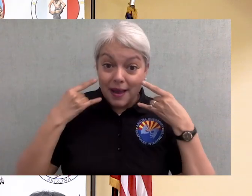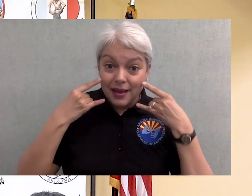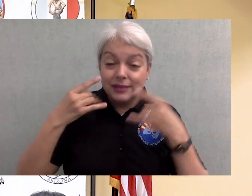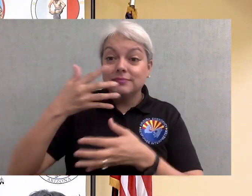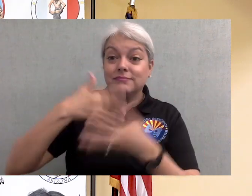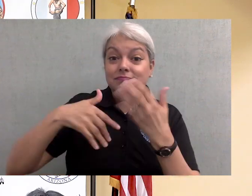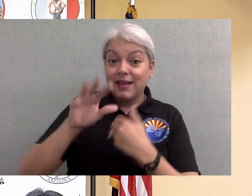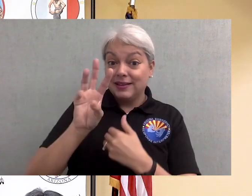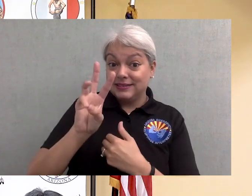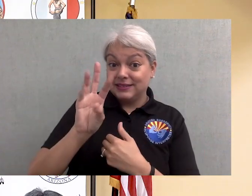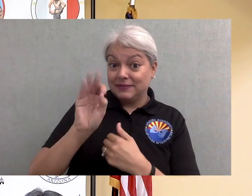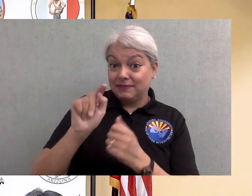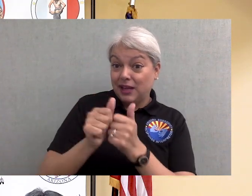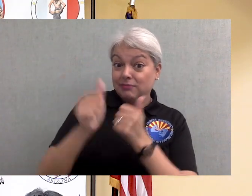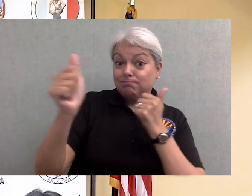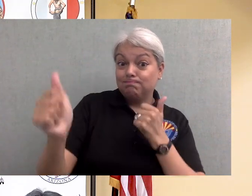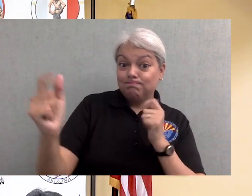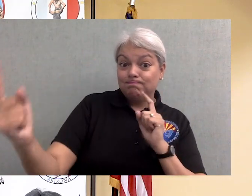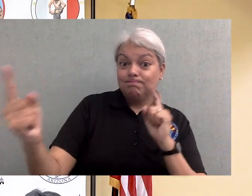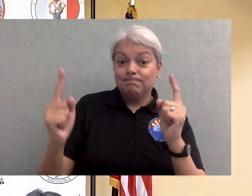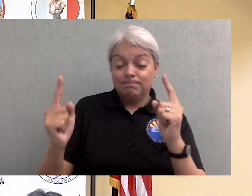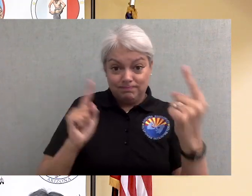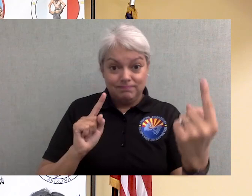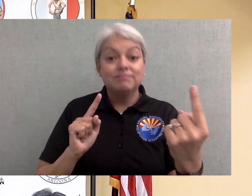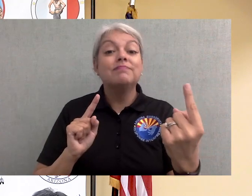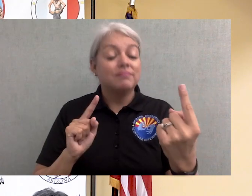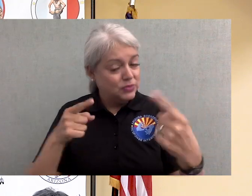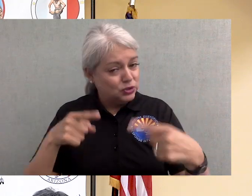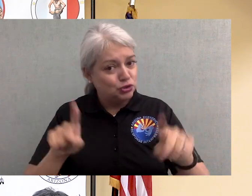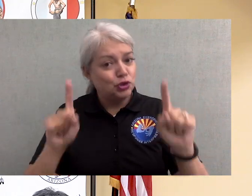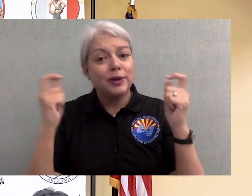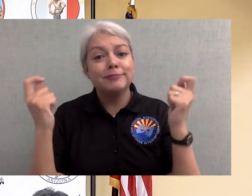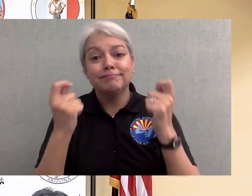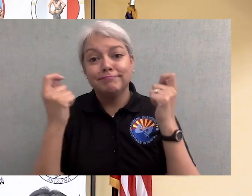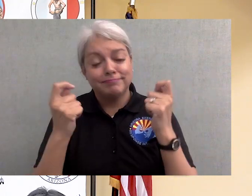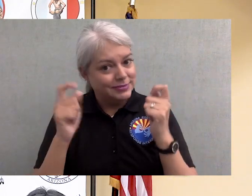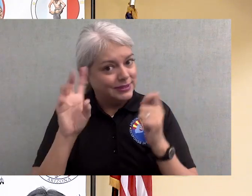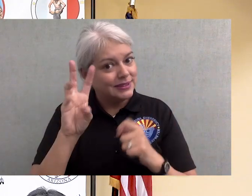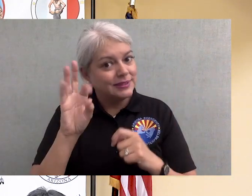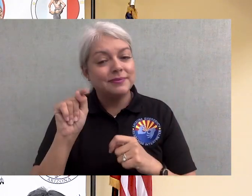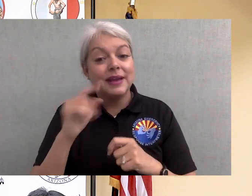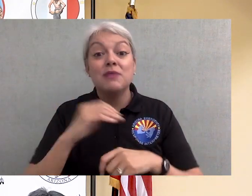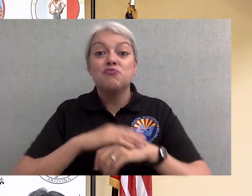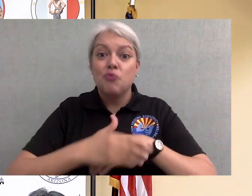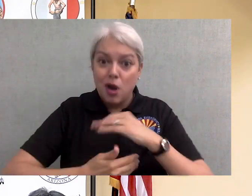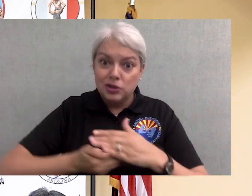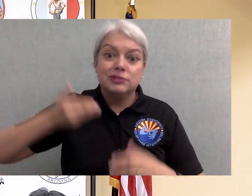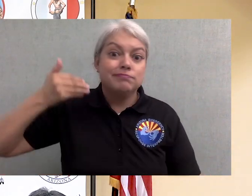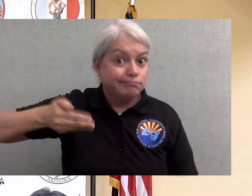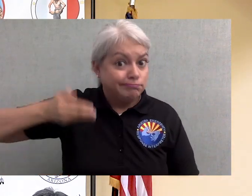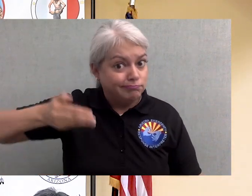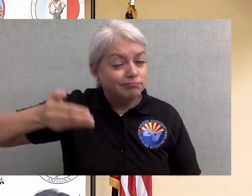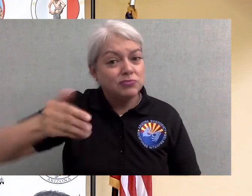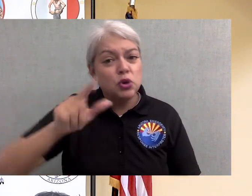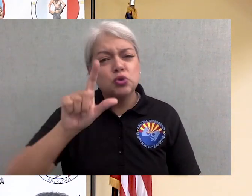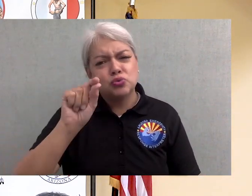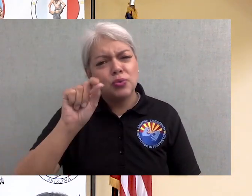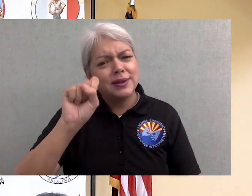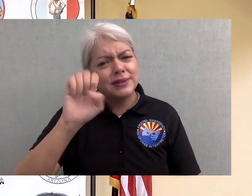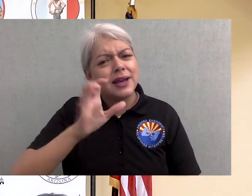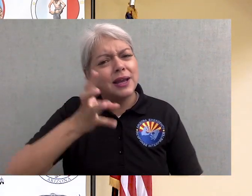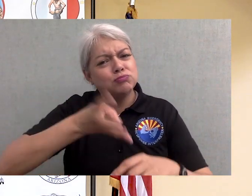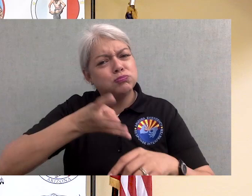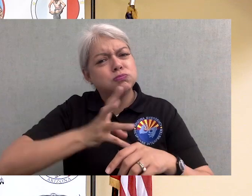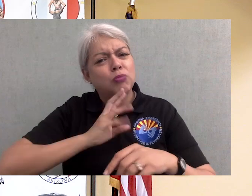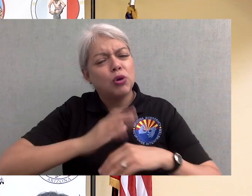and we're talking about even during the Harvest Day celebration, and washing your hands as frequently as possible for at least 20 seconds. Okay, thank you, and